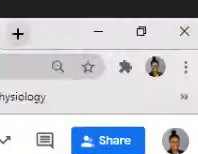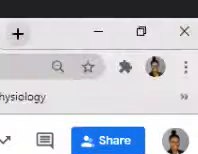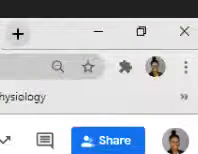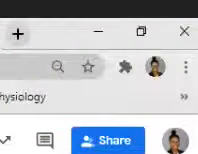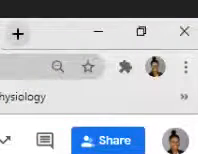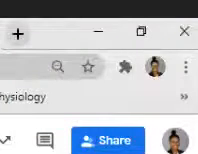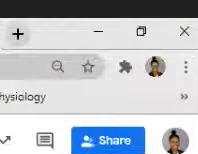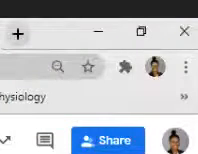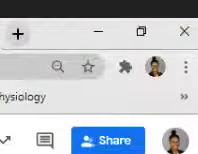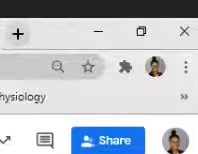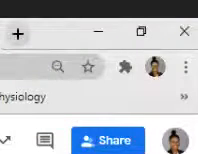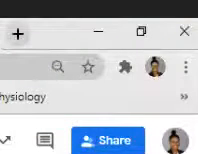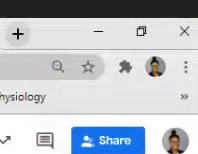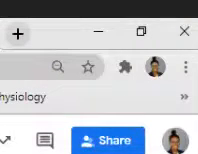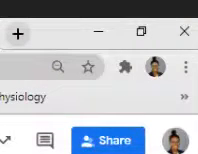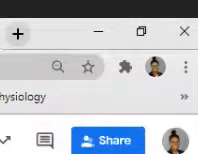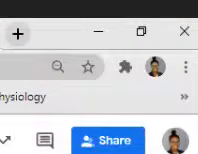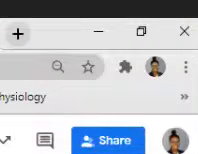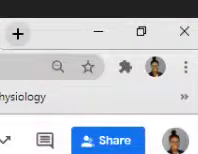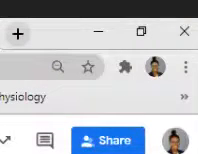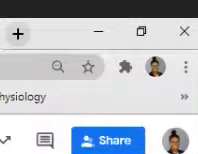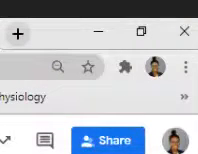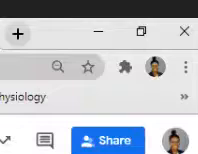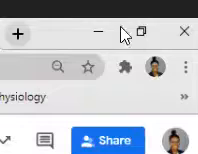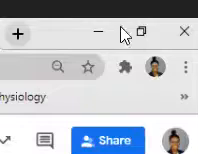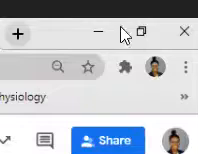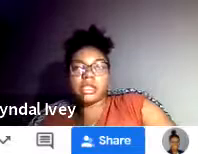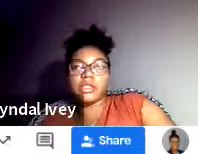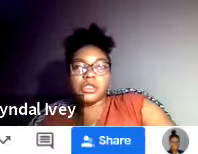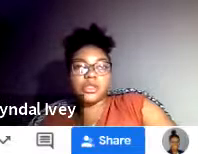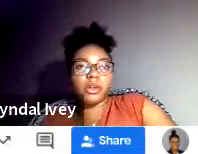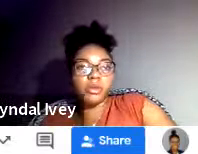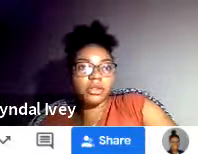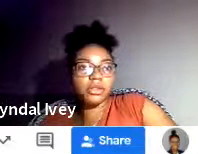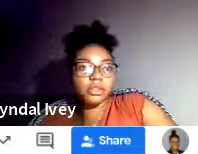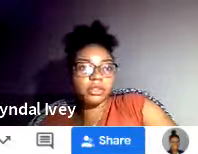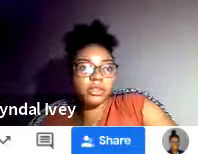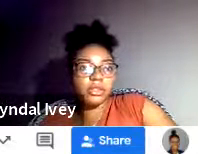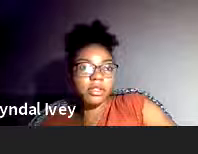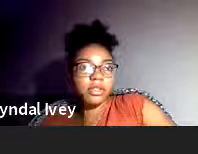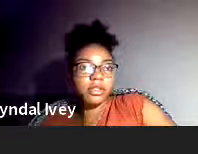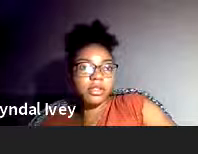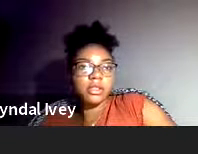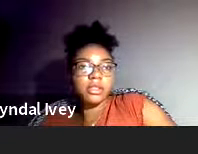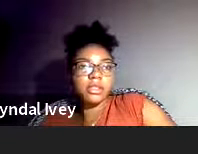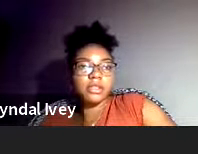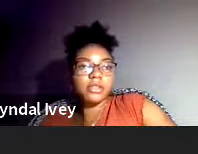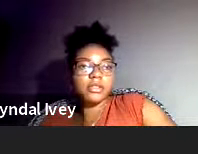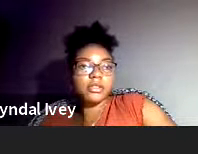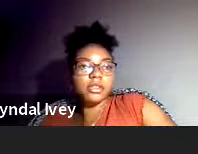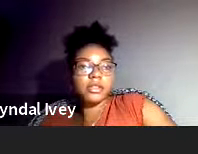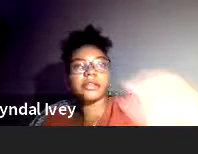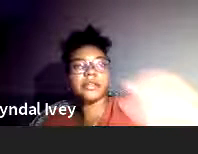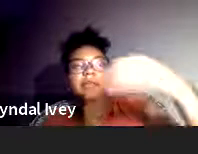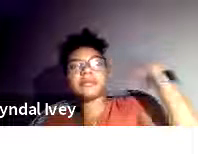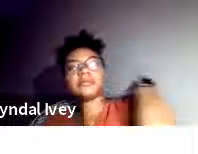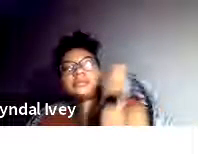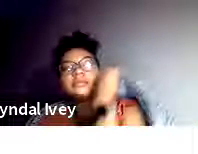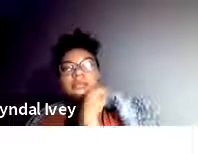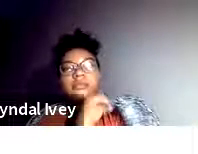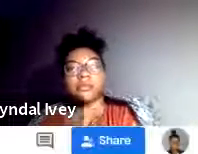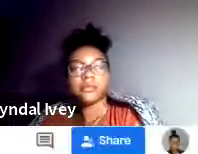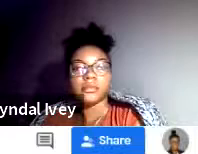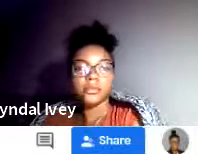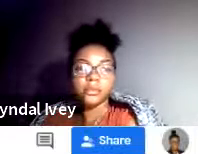Oh, yeah, Austin. I'm gonna yield my time to Austin for this so he can present it. Oh wait, this is the wrong one. So sorry. This is the right. There you